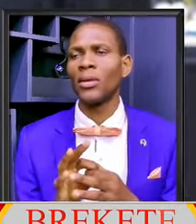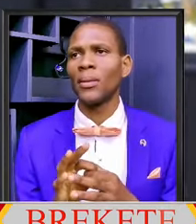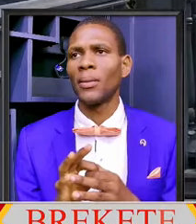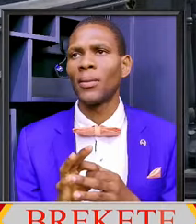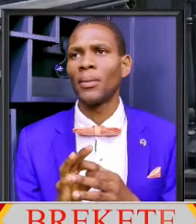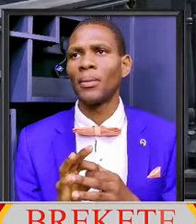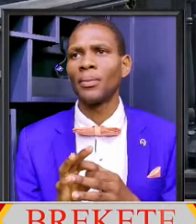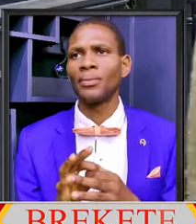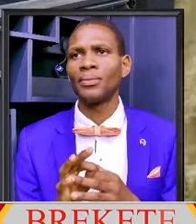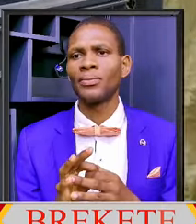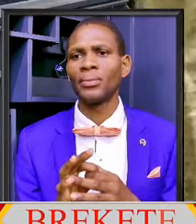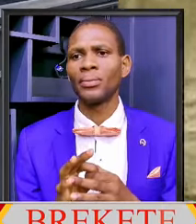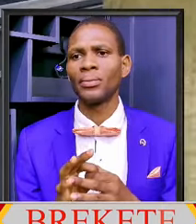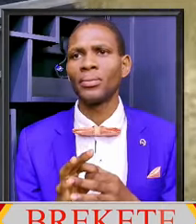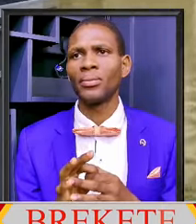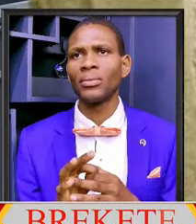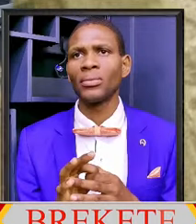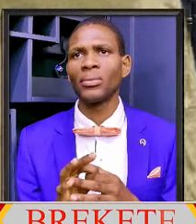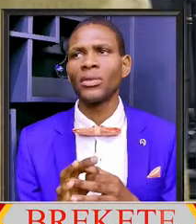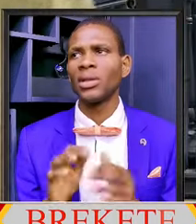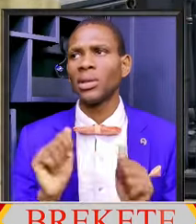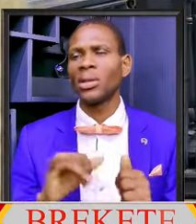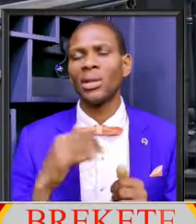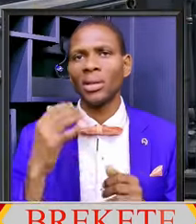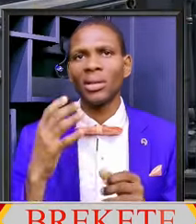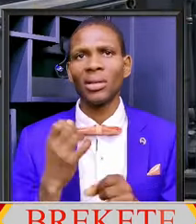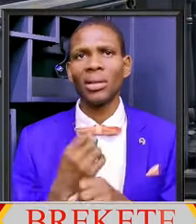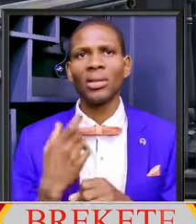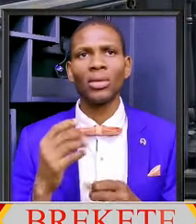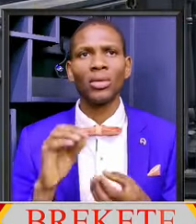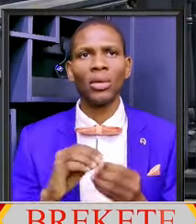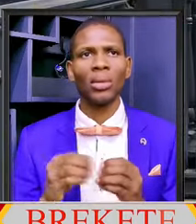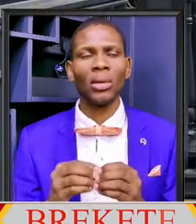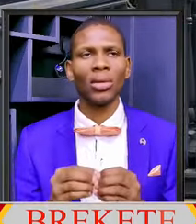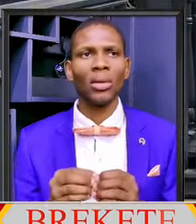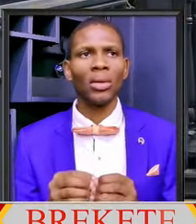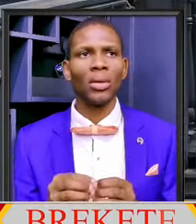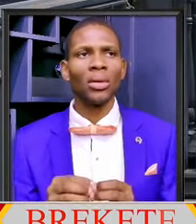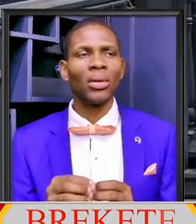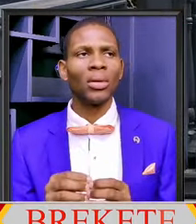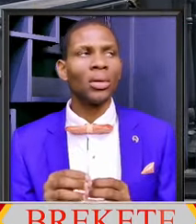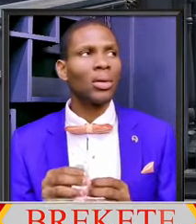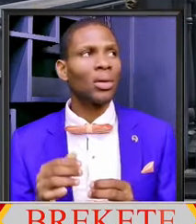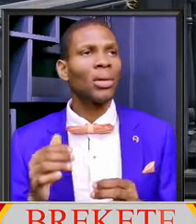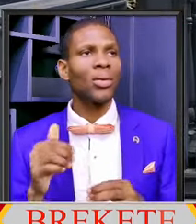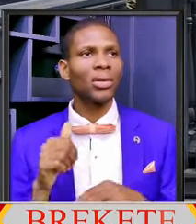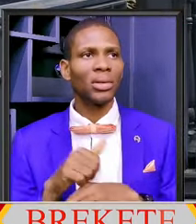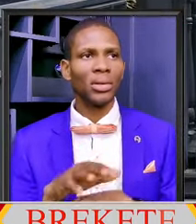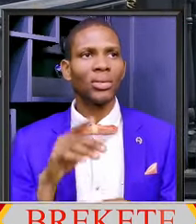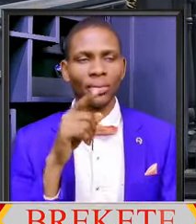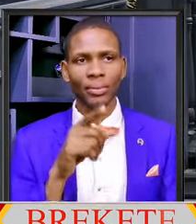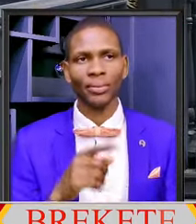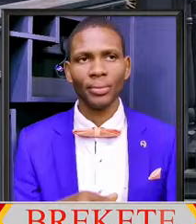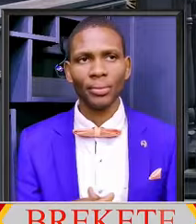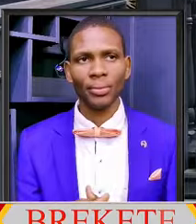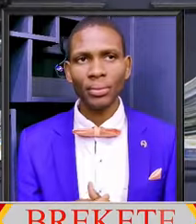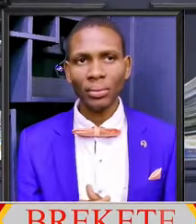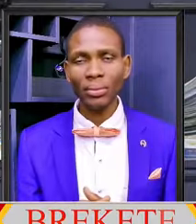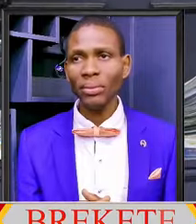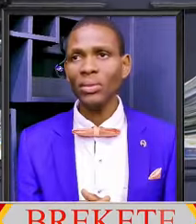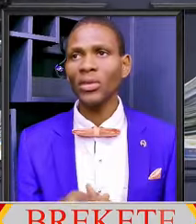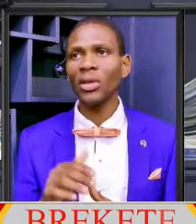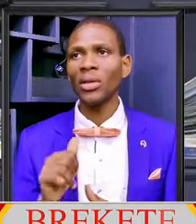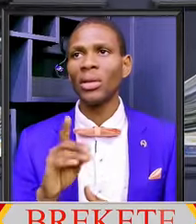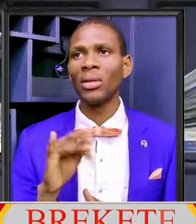Yes, sir. Can I send the number, sir? Okay, please. Yes, sir. Mm-hmm. Okay, sir. Thank you. Thanks. Okay.